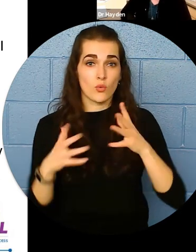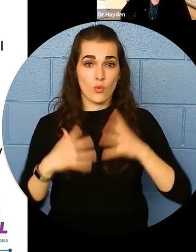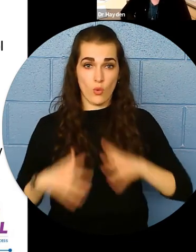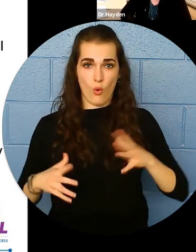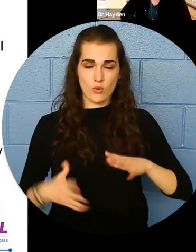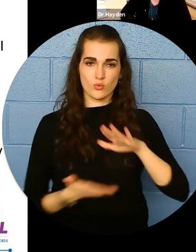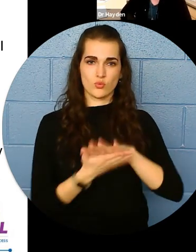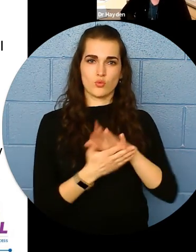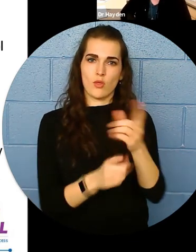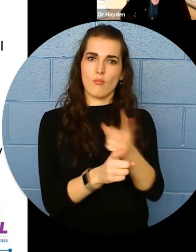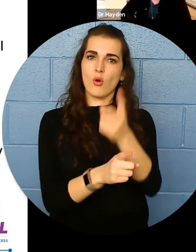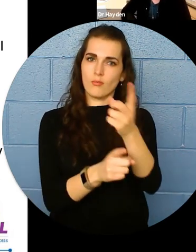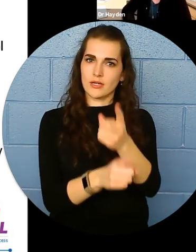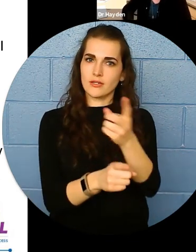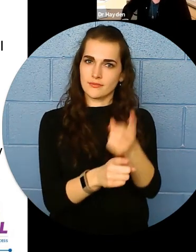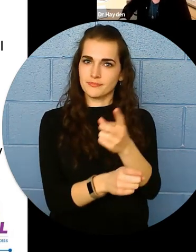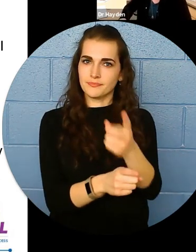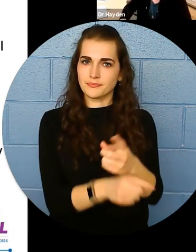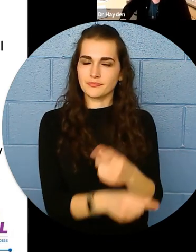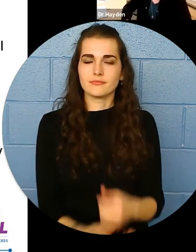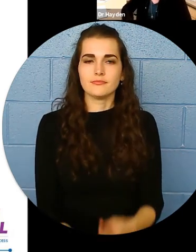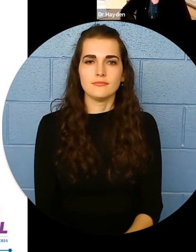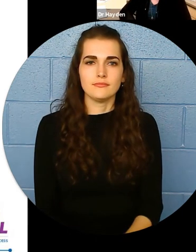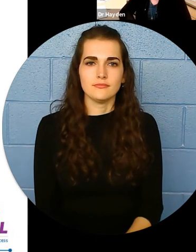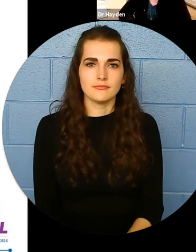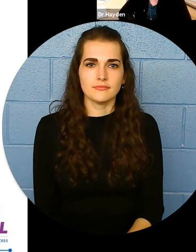be dressed in appropriate school clothing.